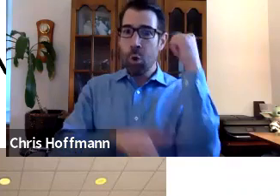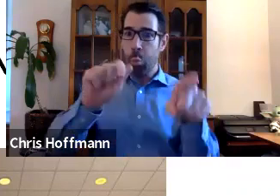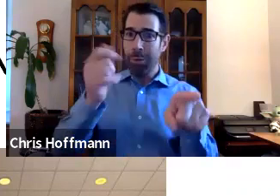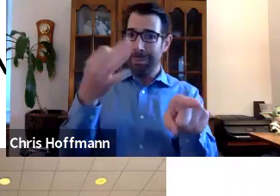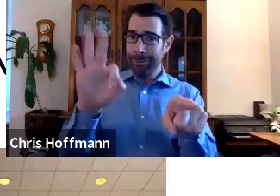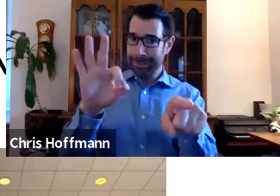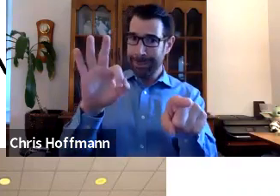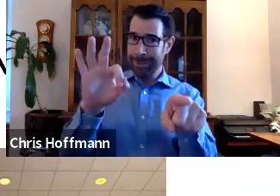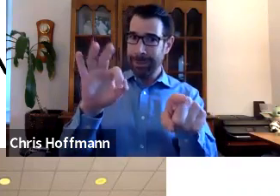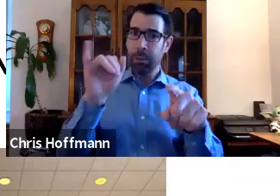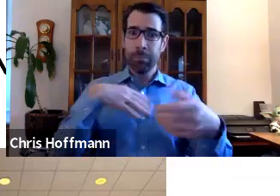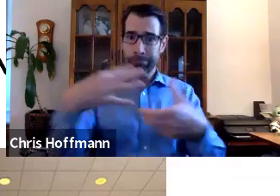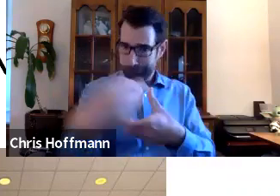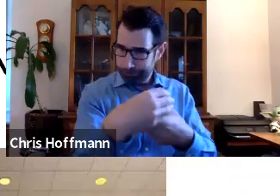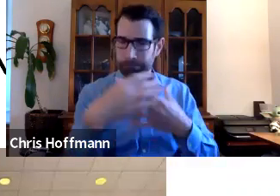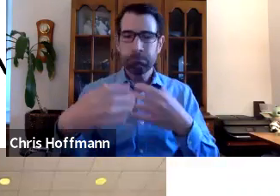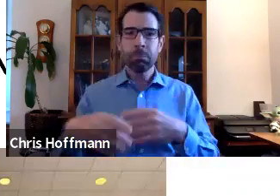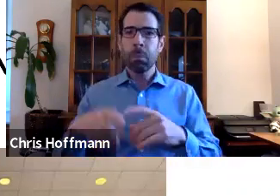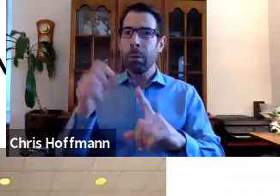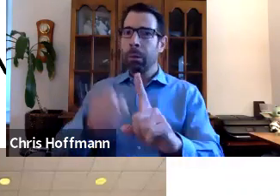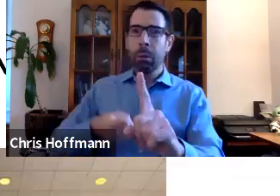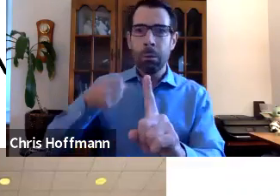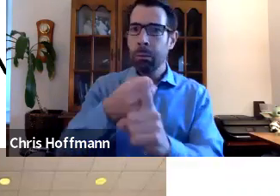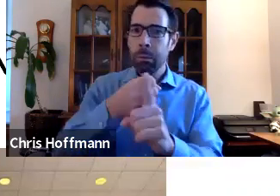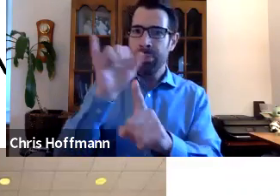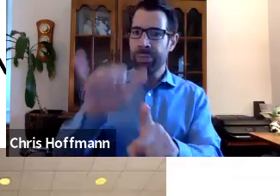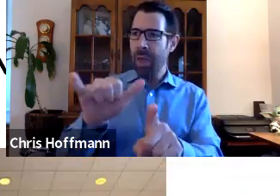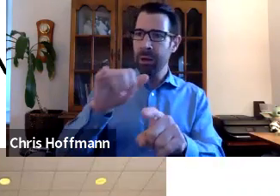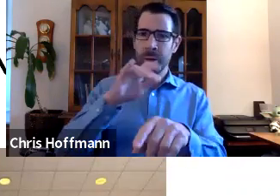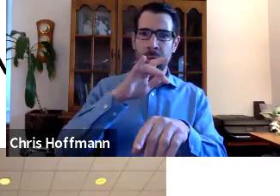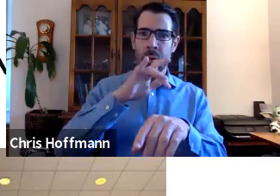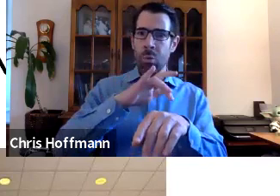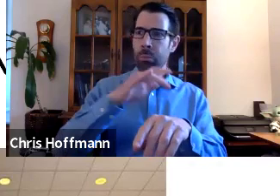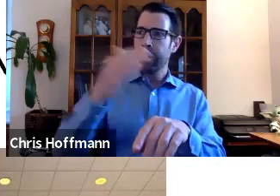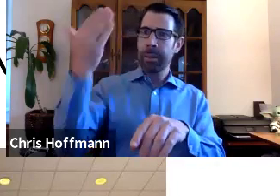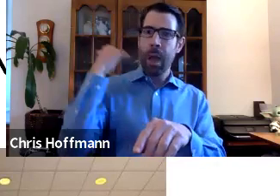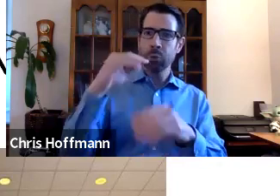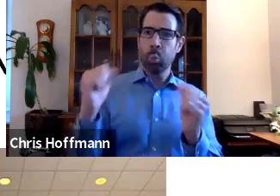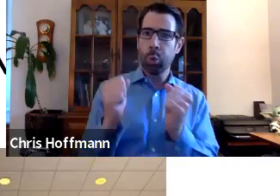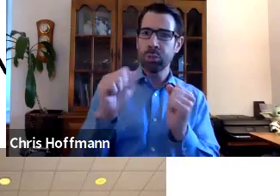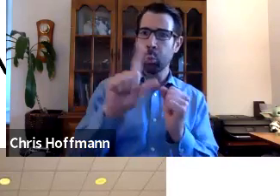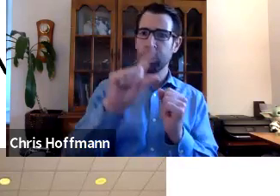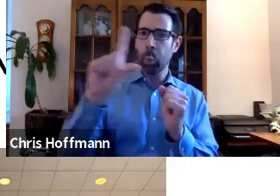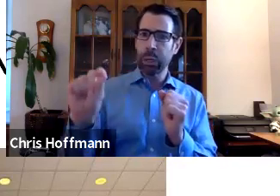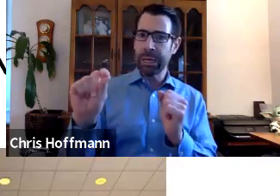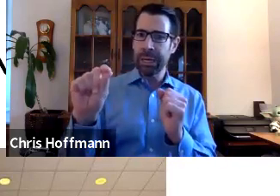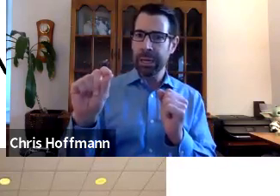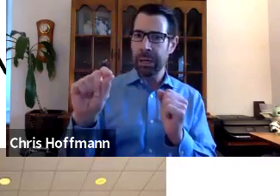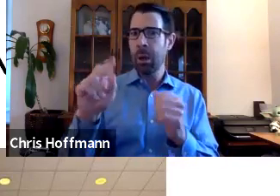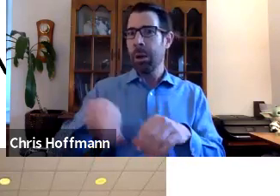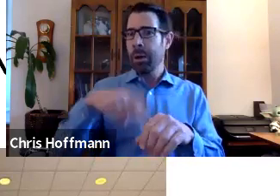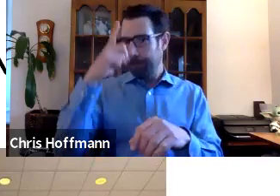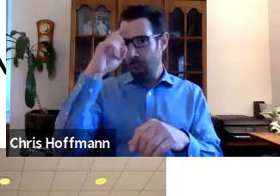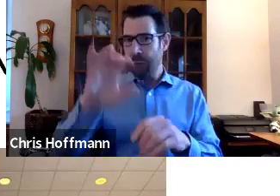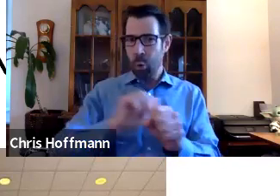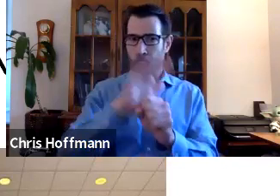or in fall of 2019, we incorporated the marketplace here. And in the